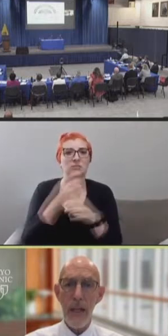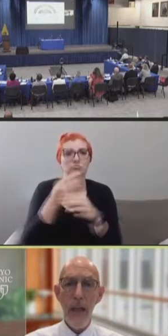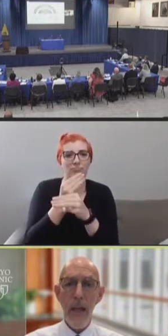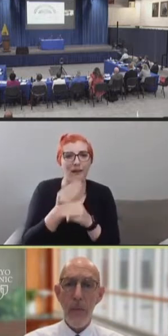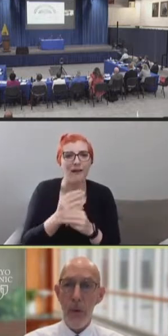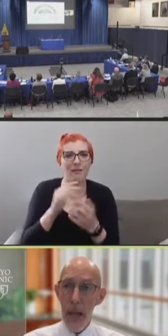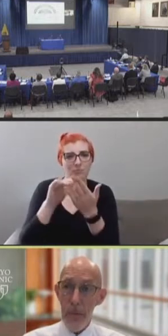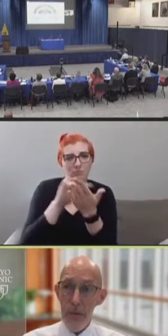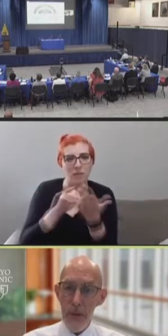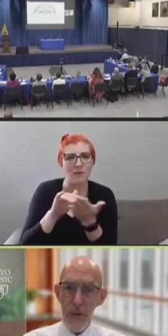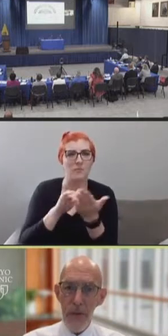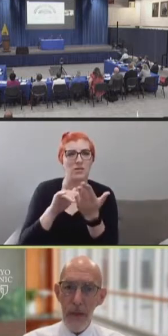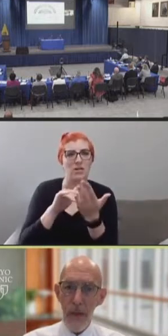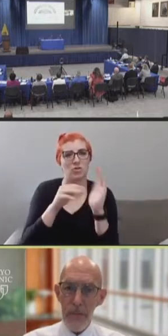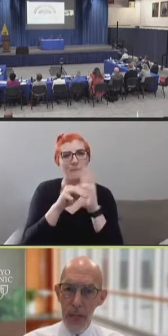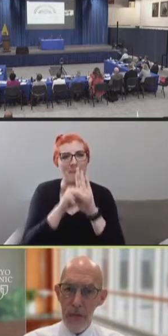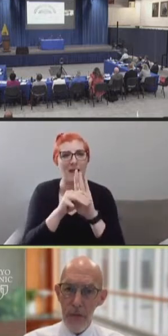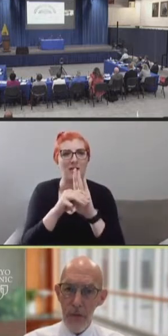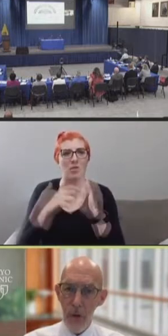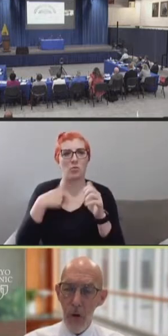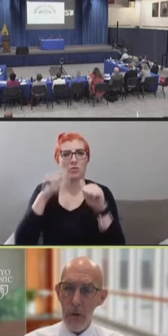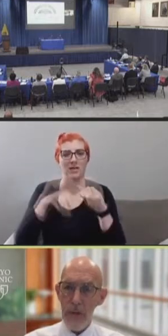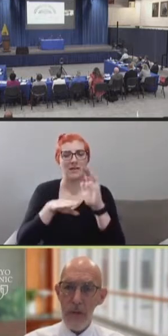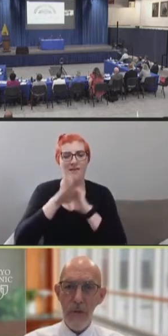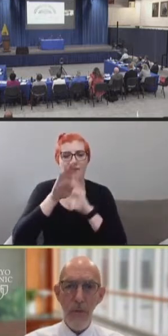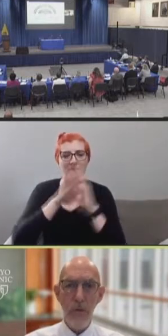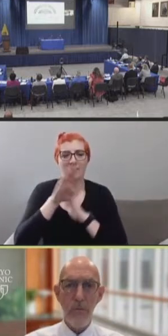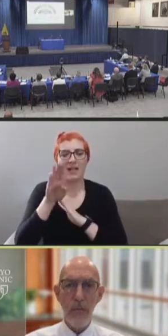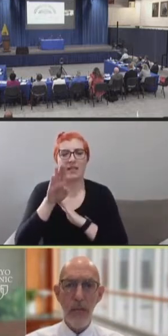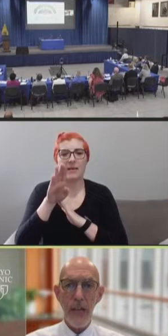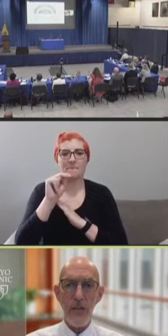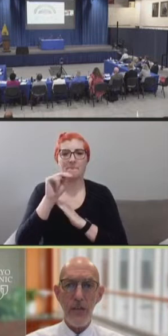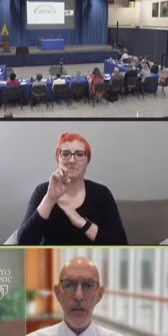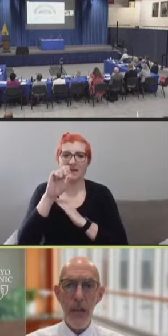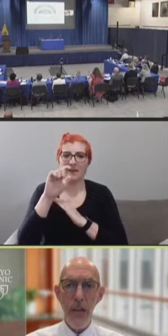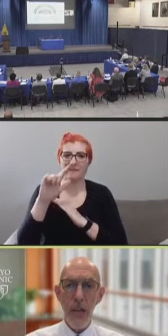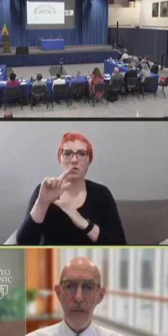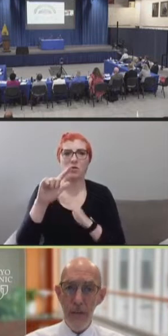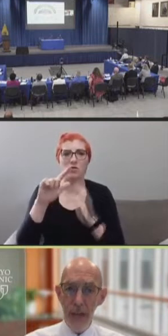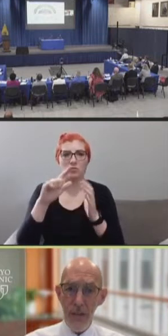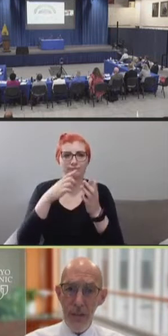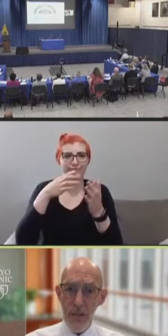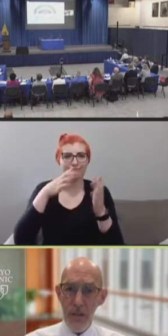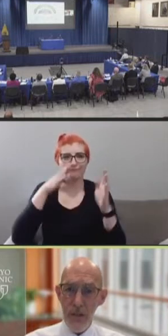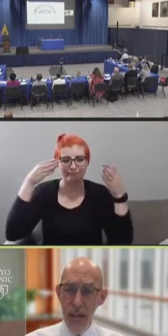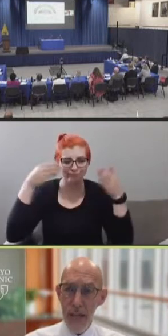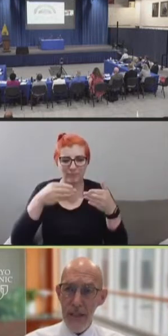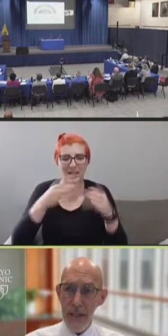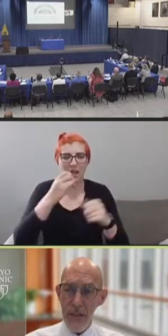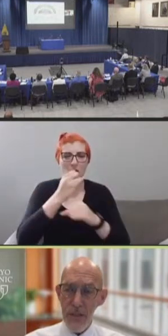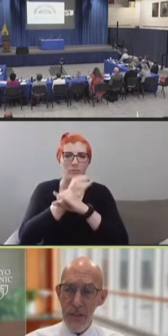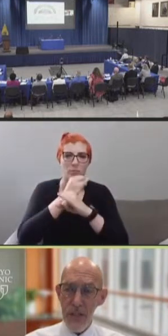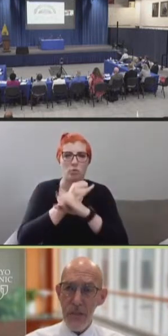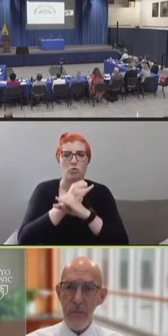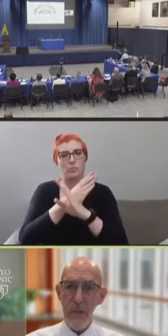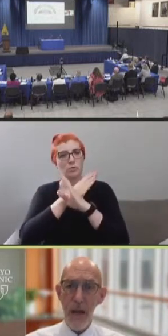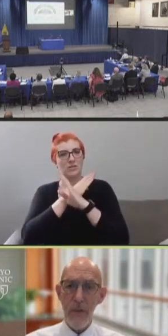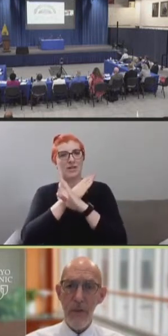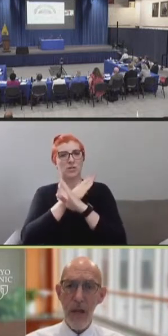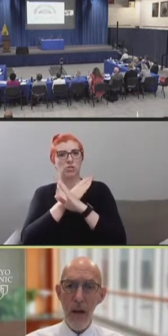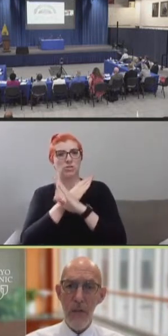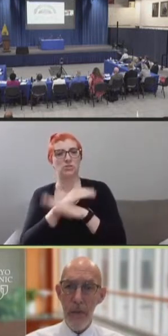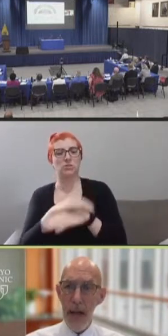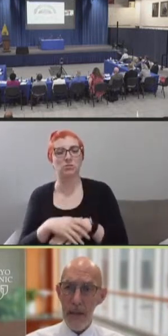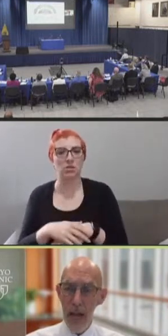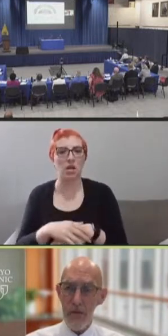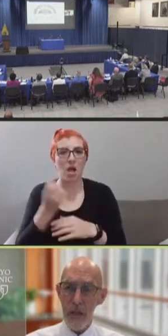modeling, and we're able to develop novel correlates of immune protection, advanced understanding at the systems level